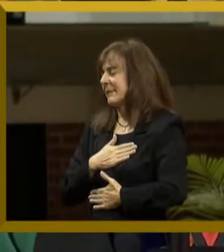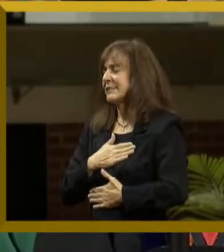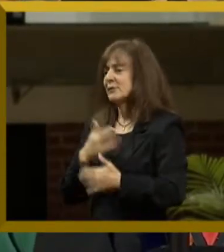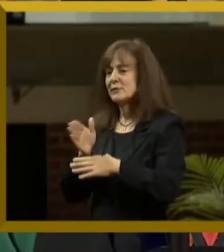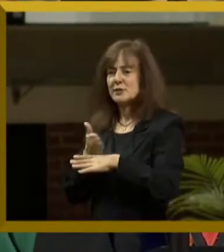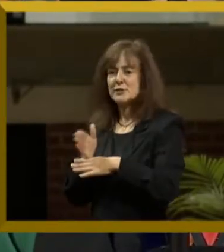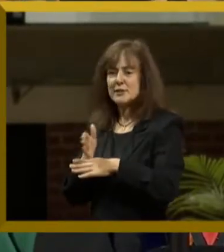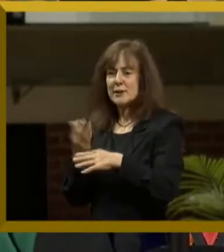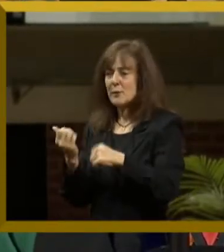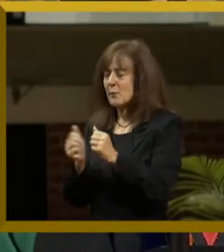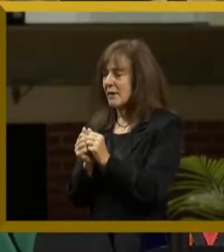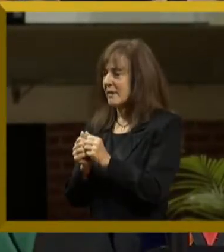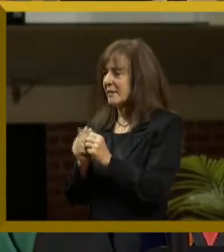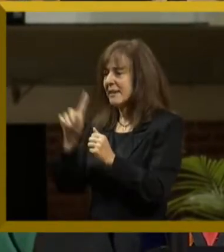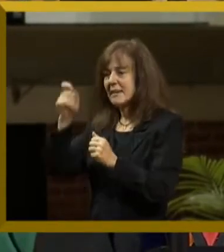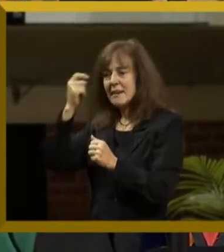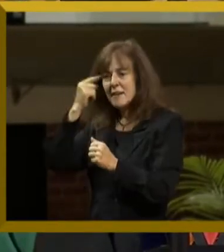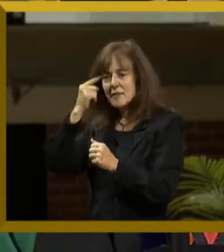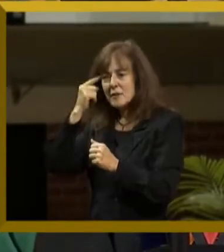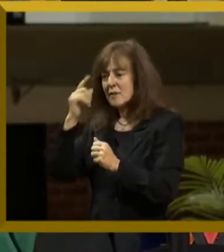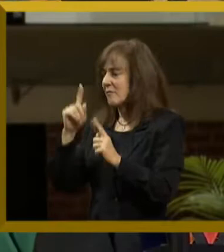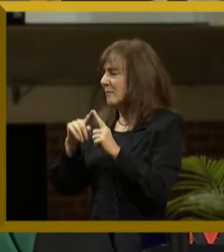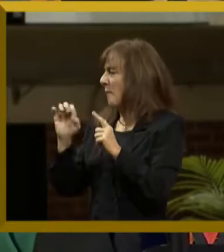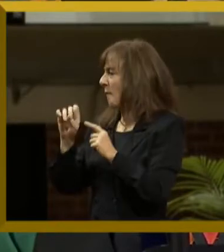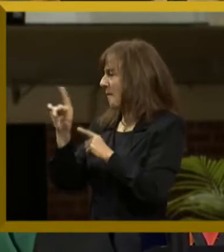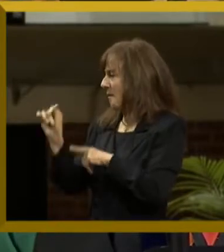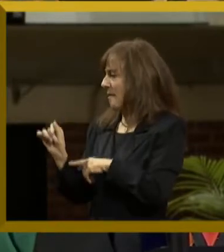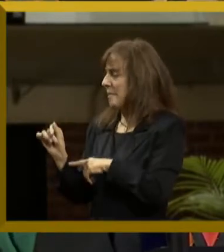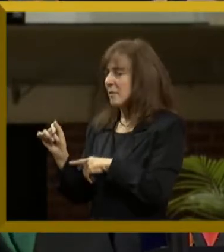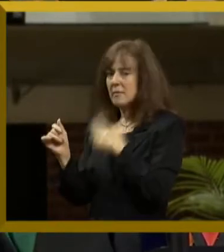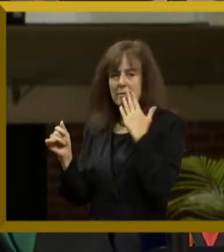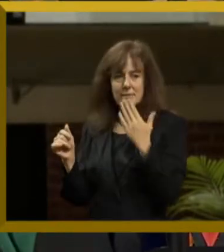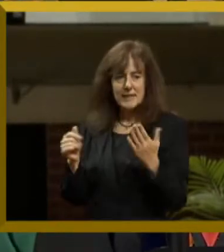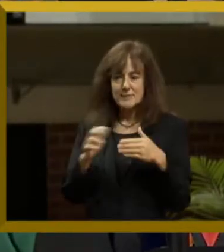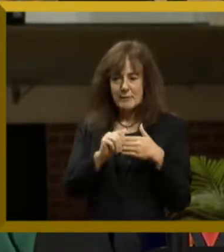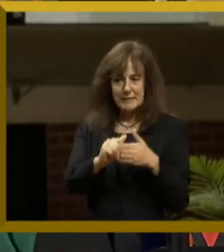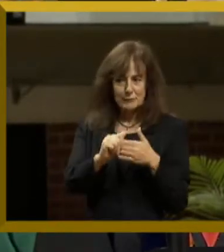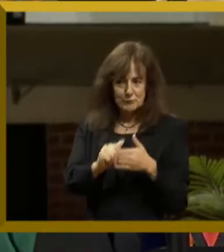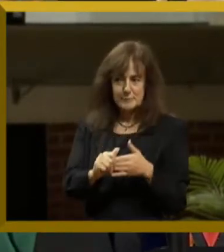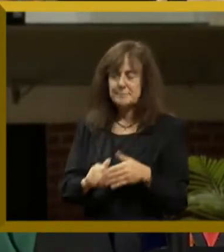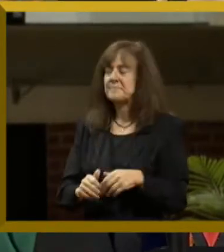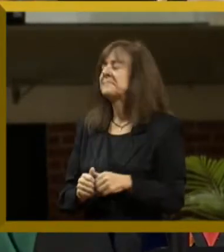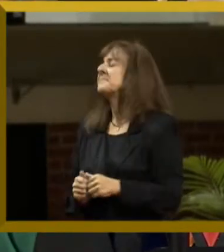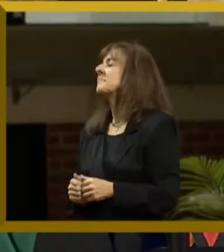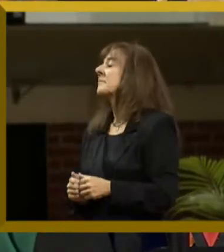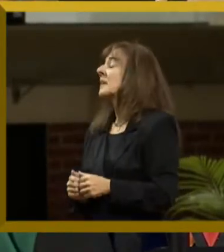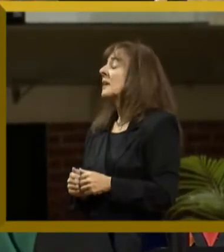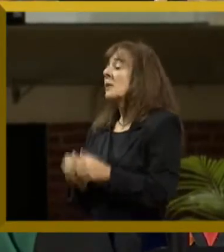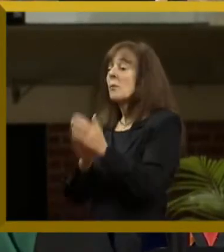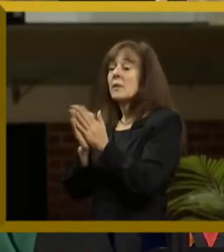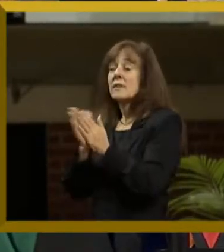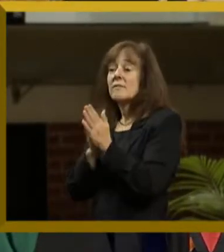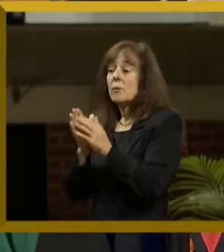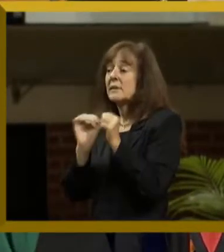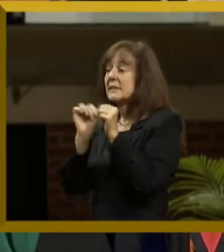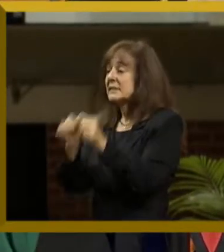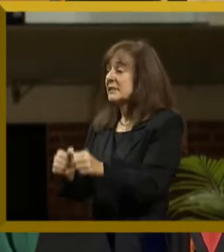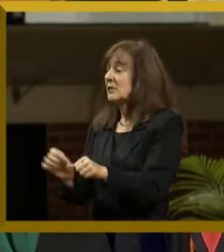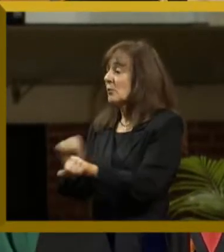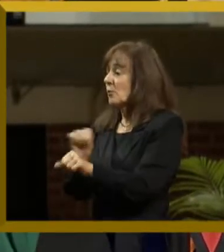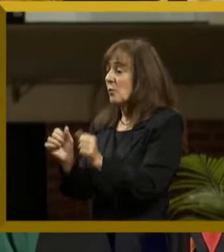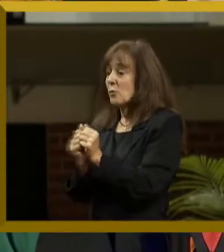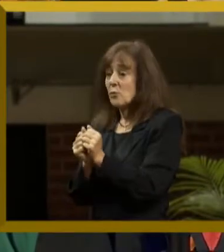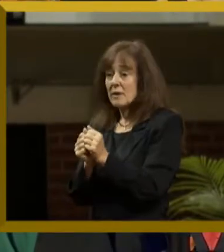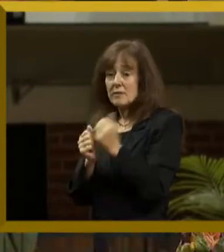the Honorable Kevin Stitt, Governor of Oklahoma. Governor, thanks for your leadership. We look forward to continuing to work with